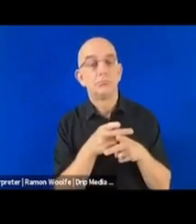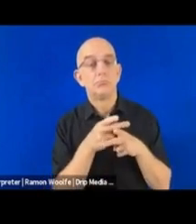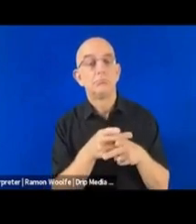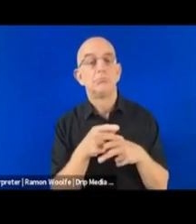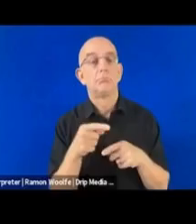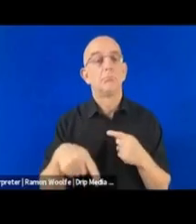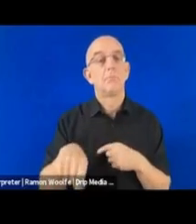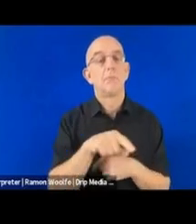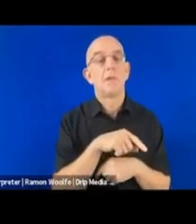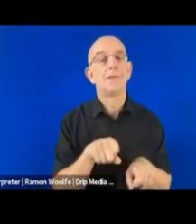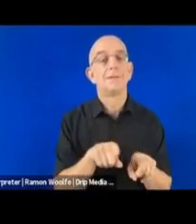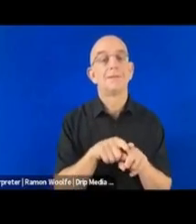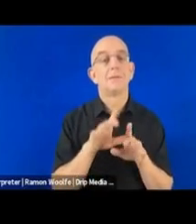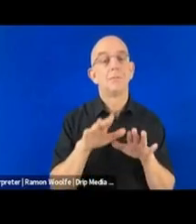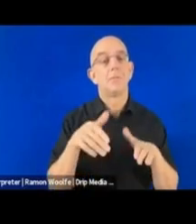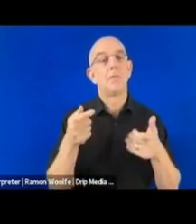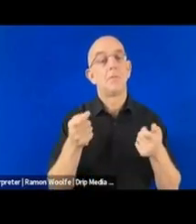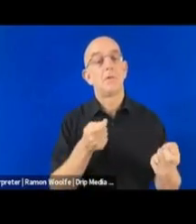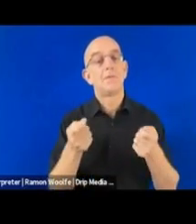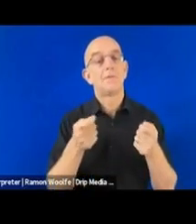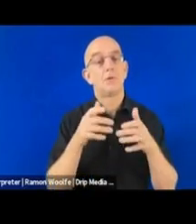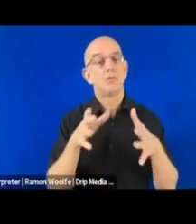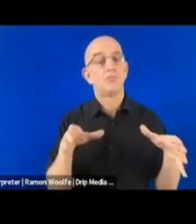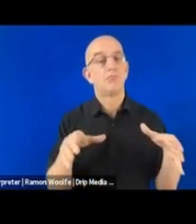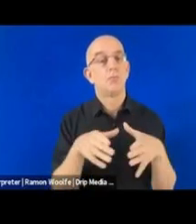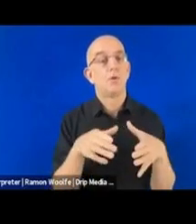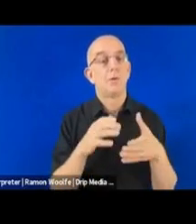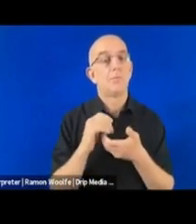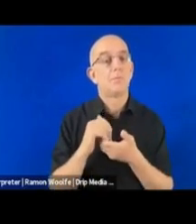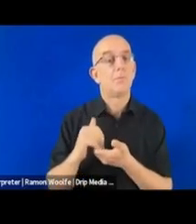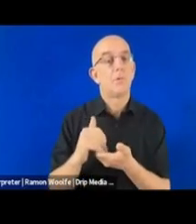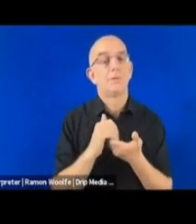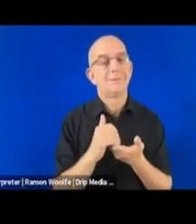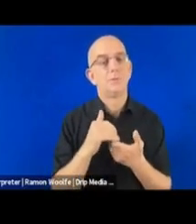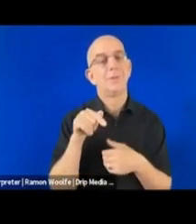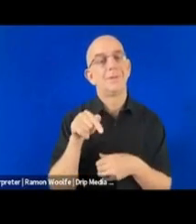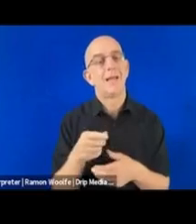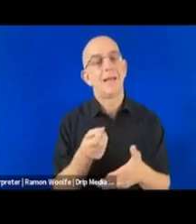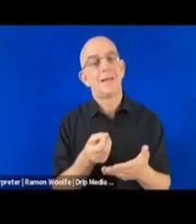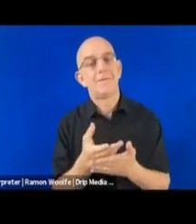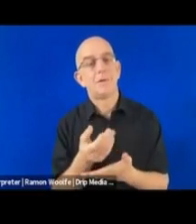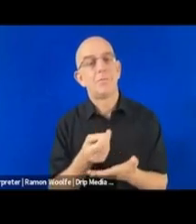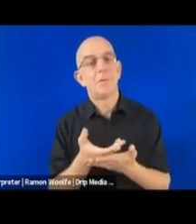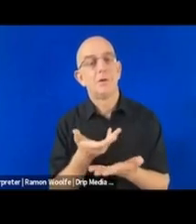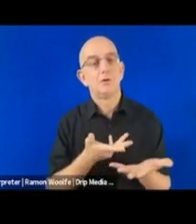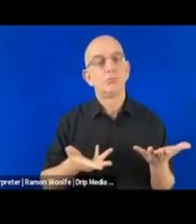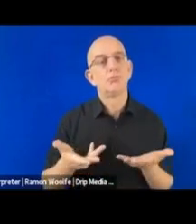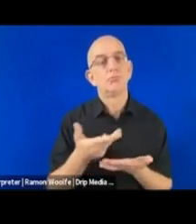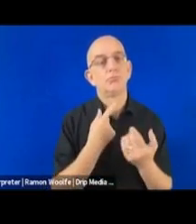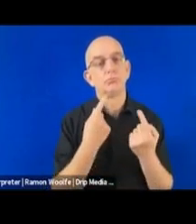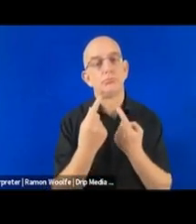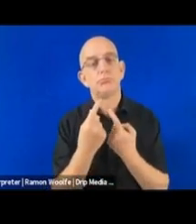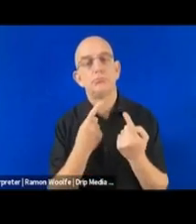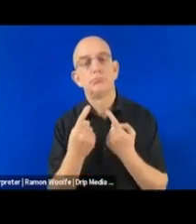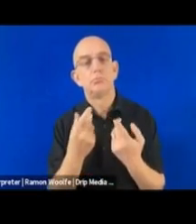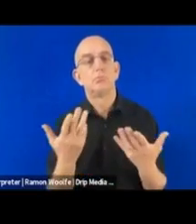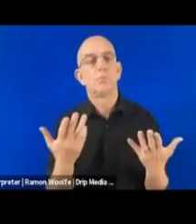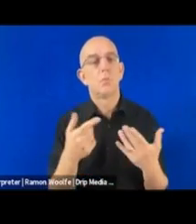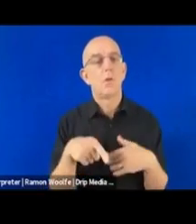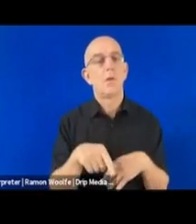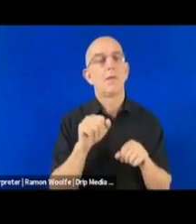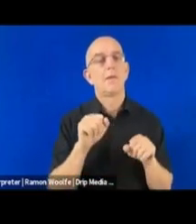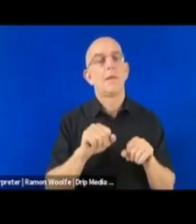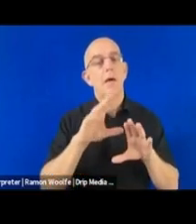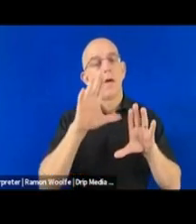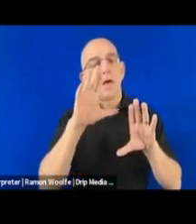training package at the college. But also after the sensitization, there was a training of Magomero